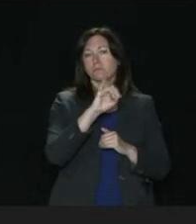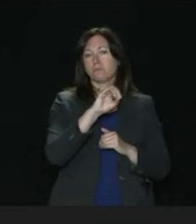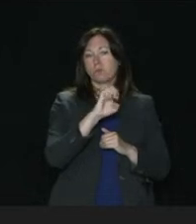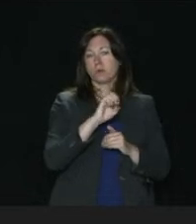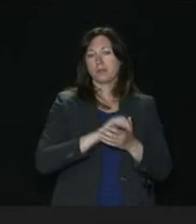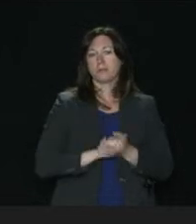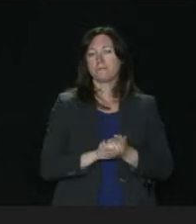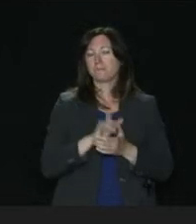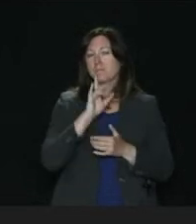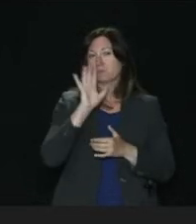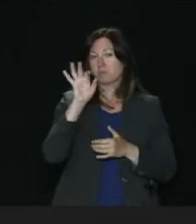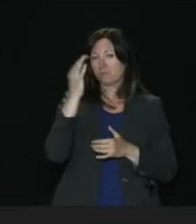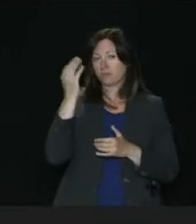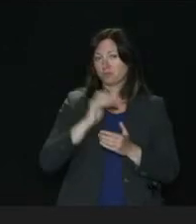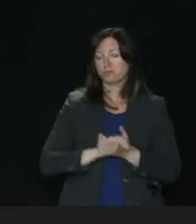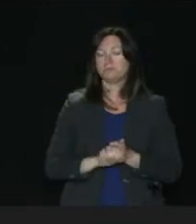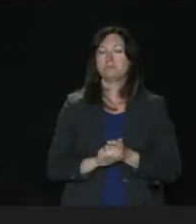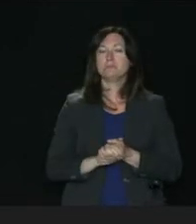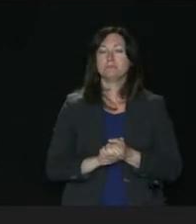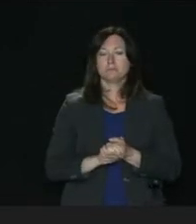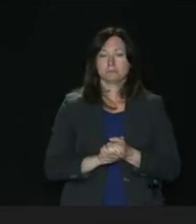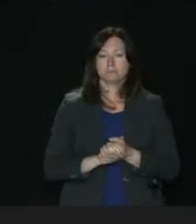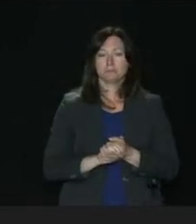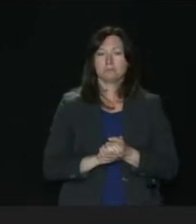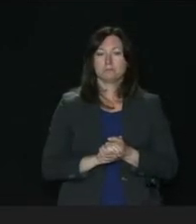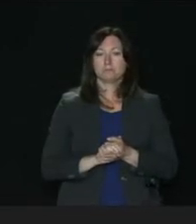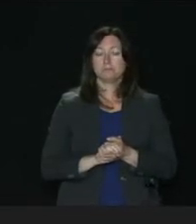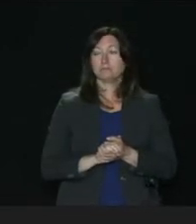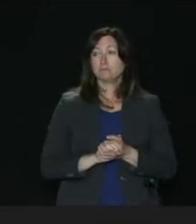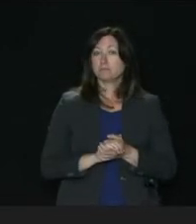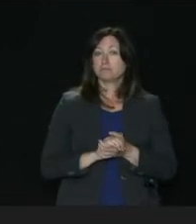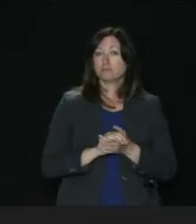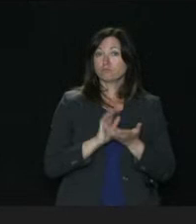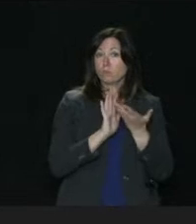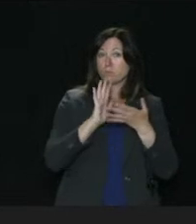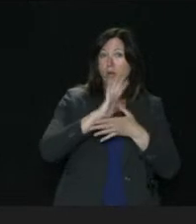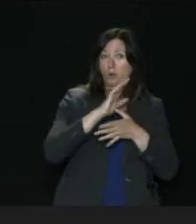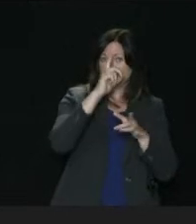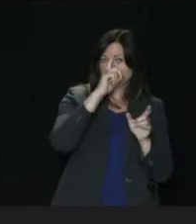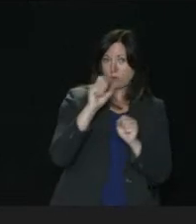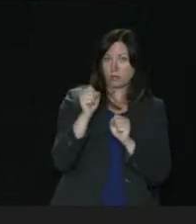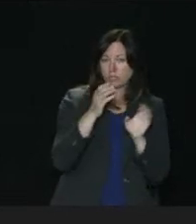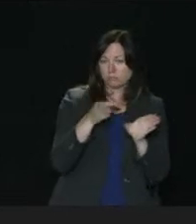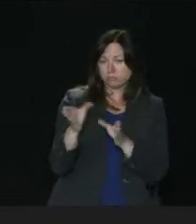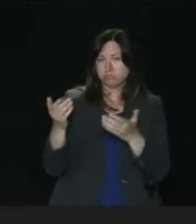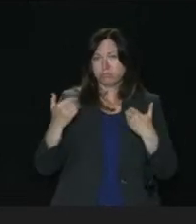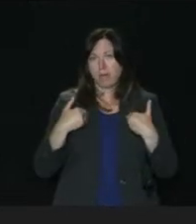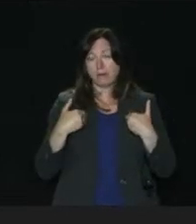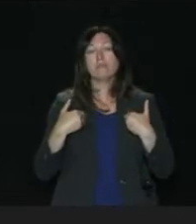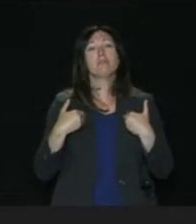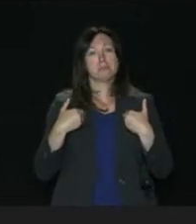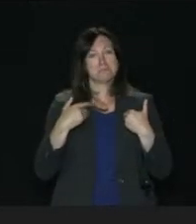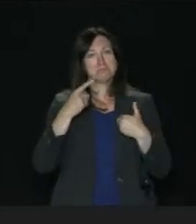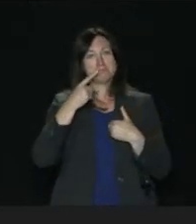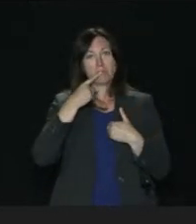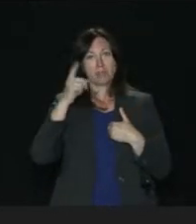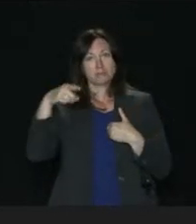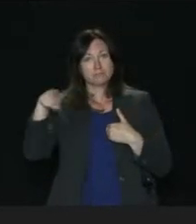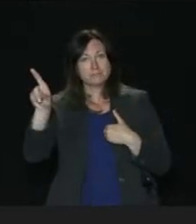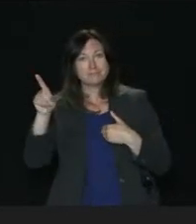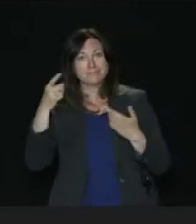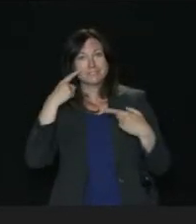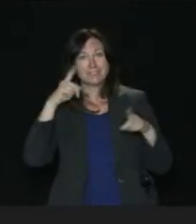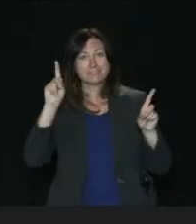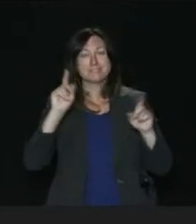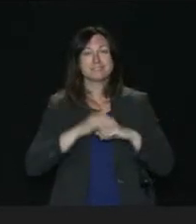cette We had a strategy, and now we have reached that strategy. So the territories have all the doses